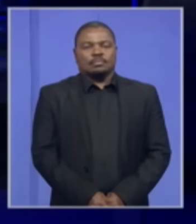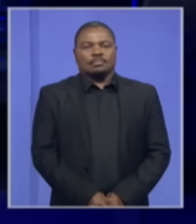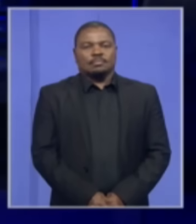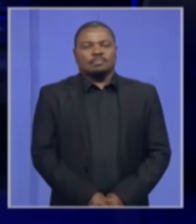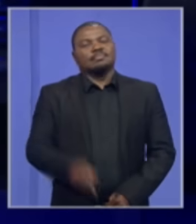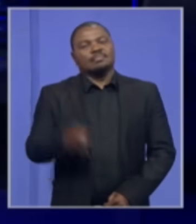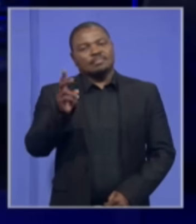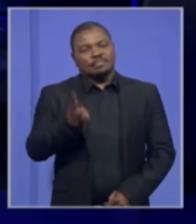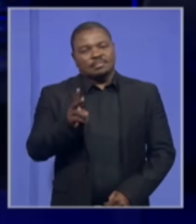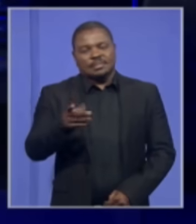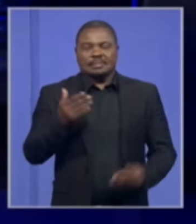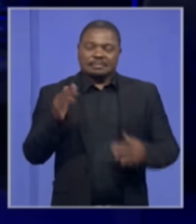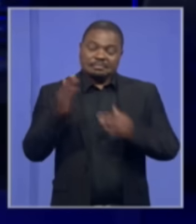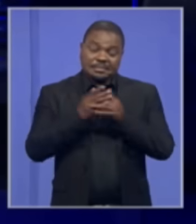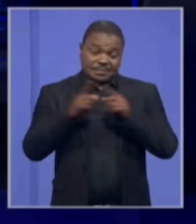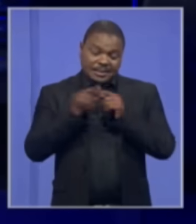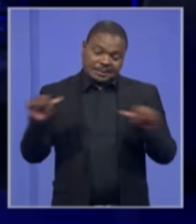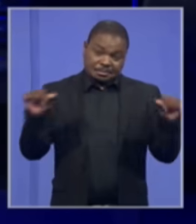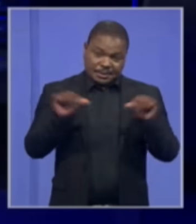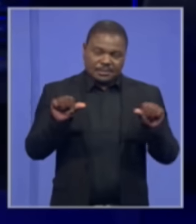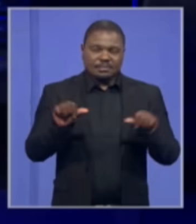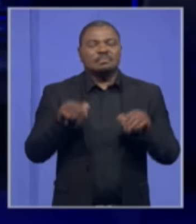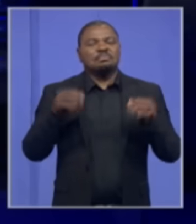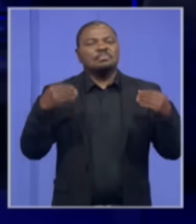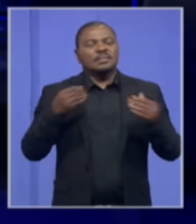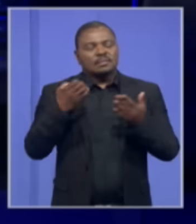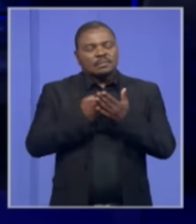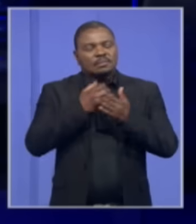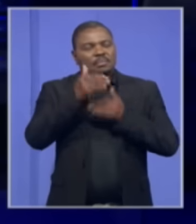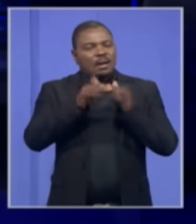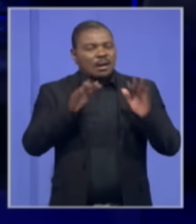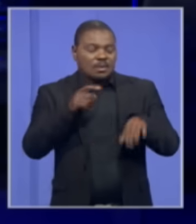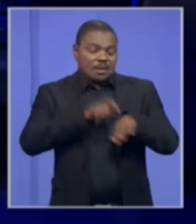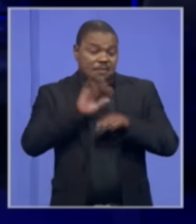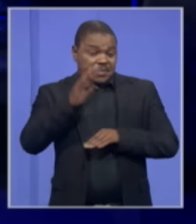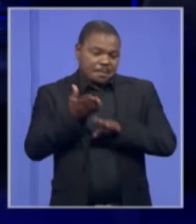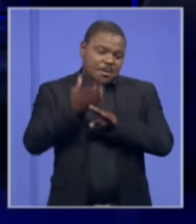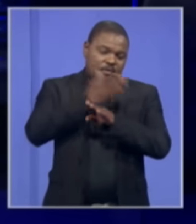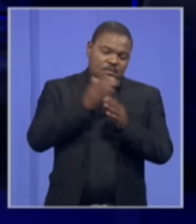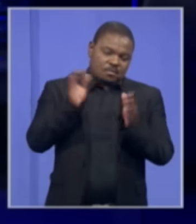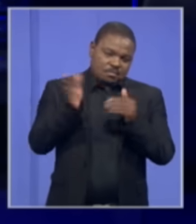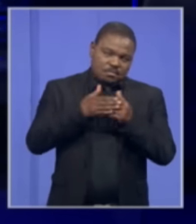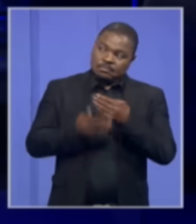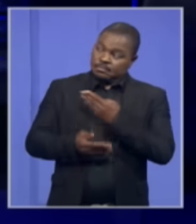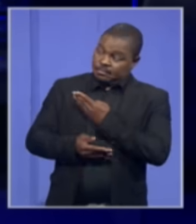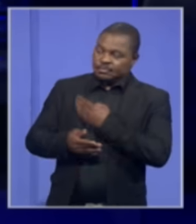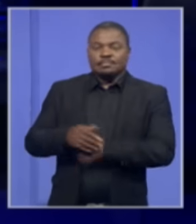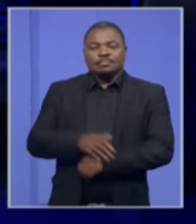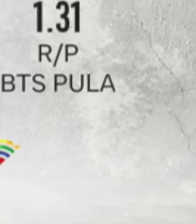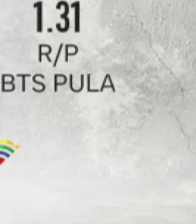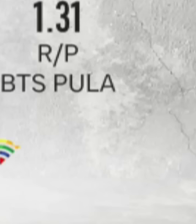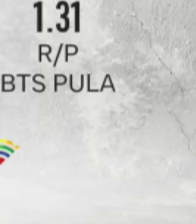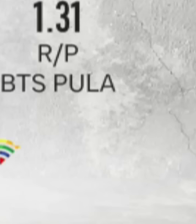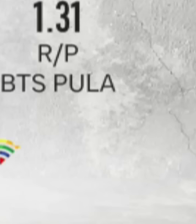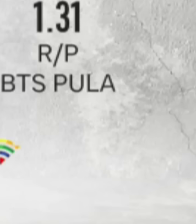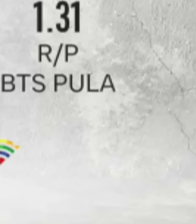Muya khutla mabenkeleng tjena ha re bona hore na mebaraka e sebeditse jwang ha JSE e ne kwala hore nya bohlano thapameng ena.